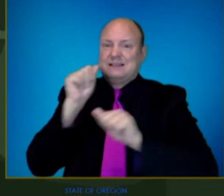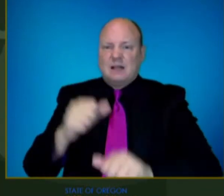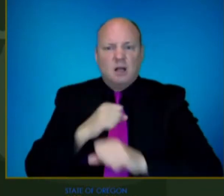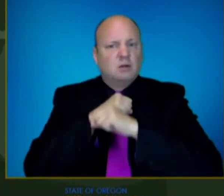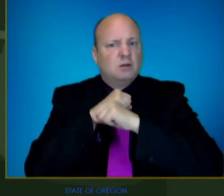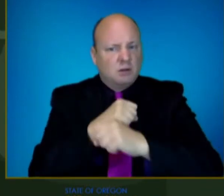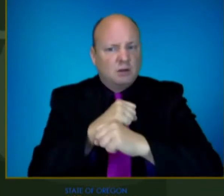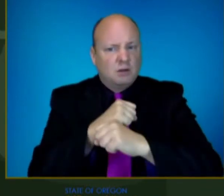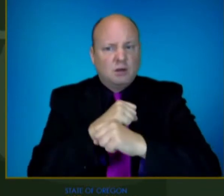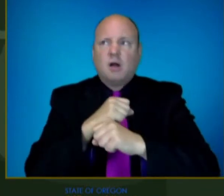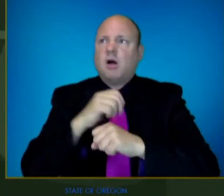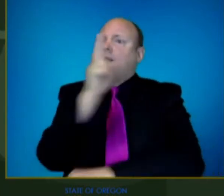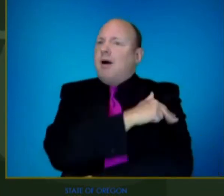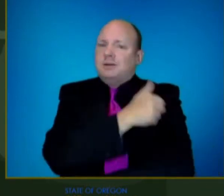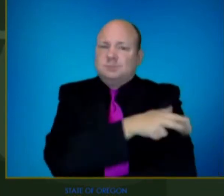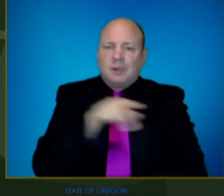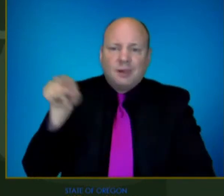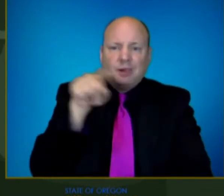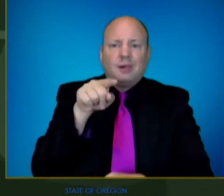they're saving lives.